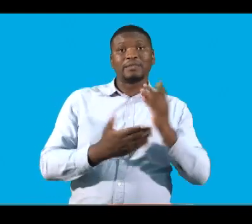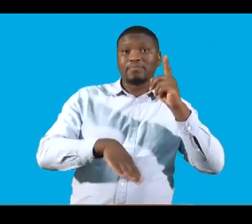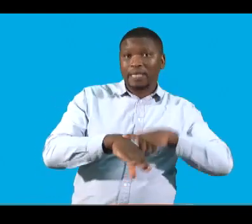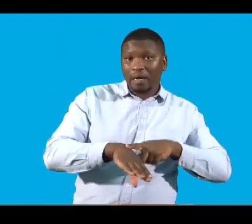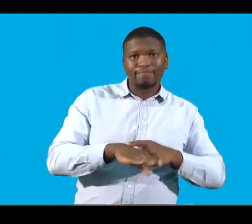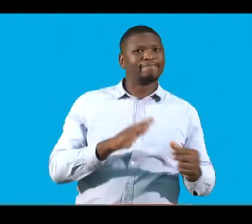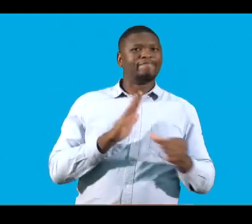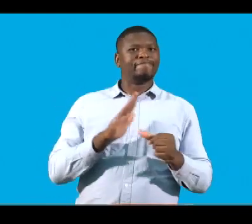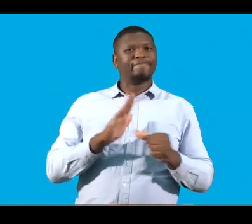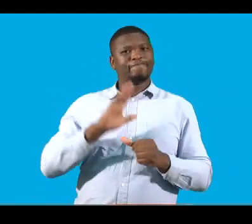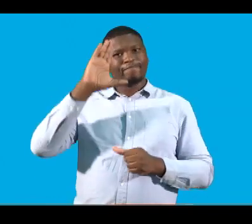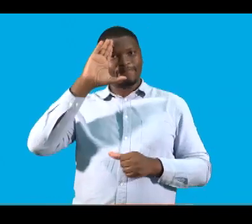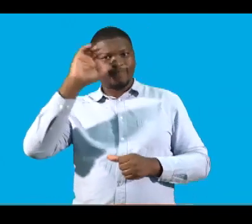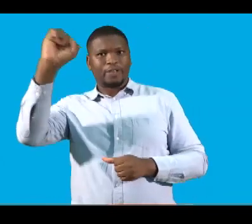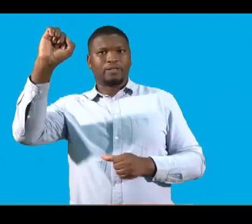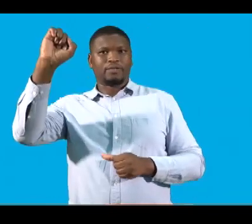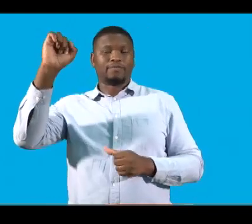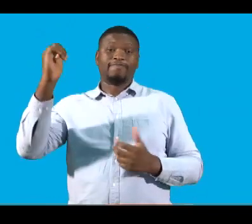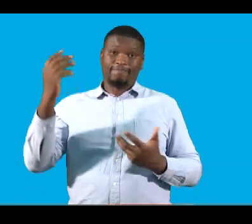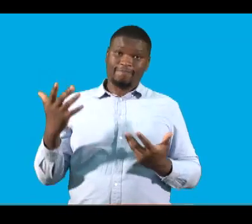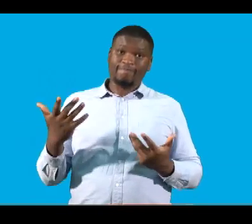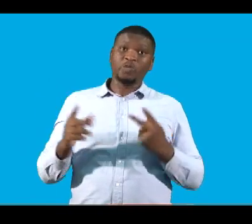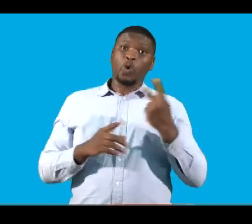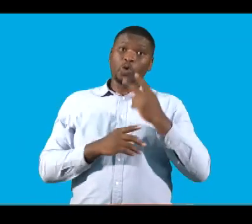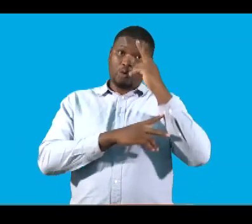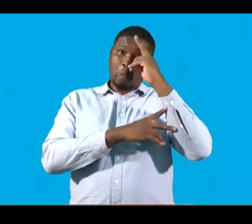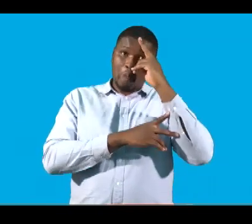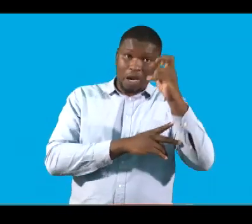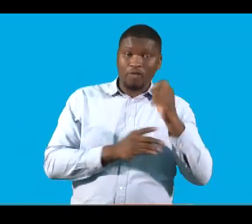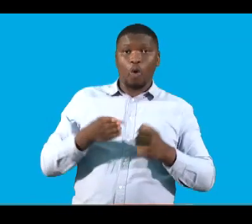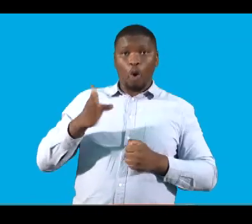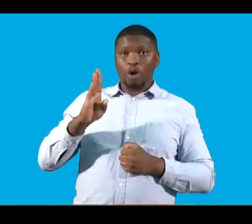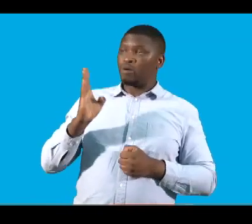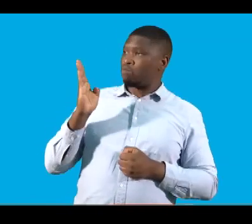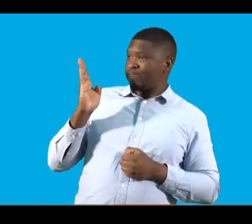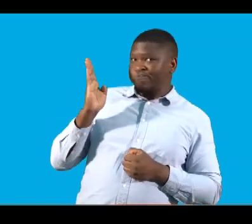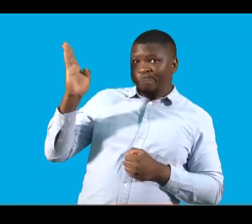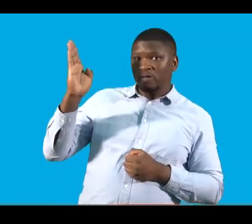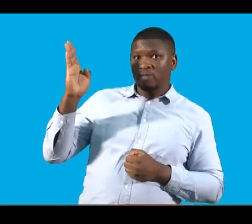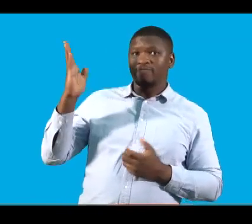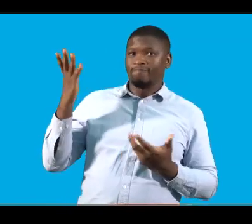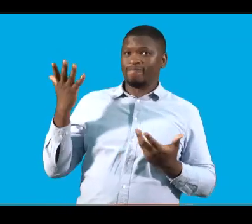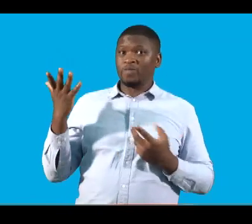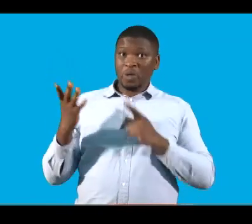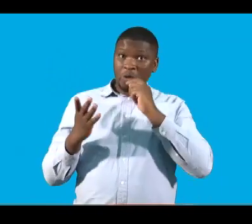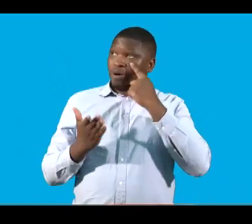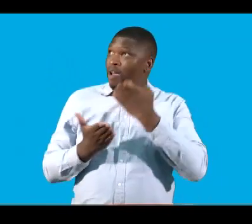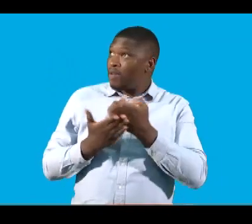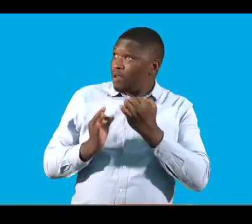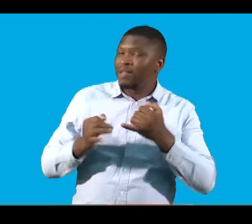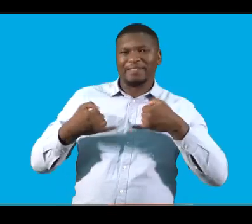maintains that, at times, one has to have faith and belief, such as the belief in the existence of